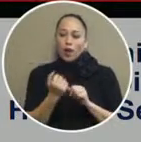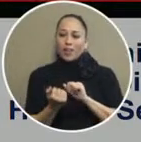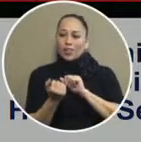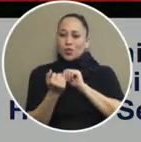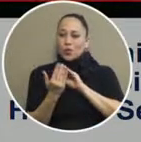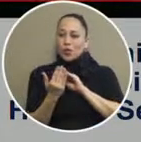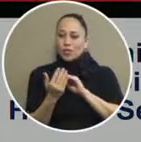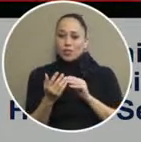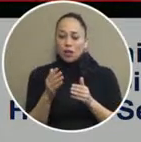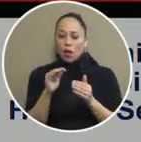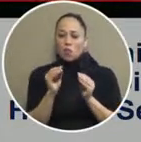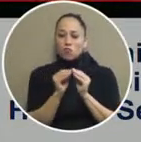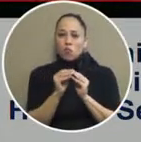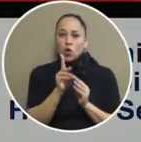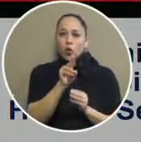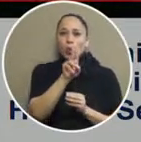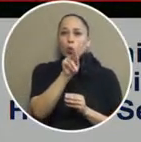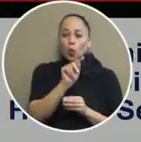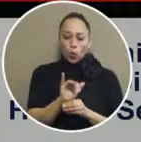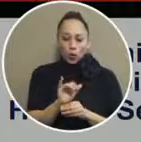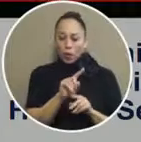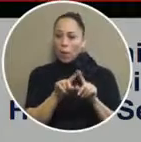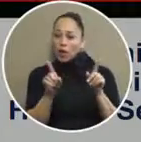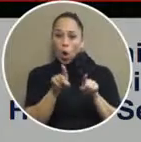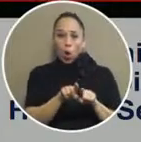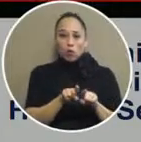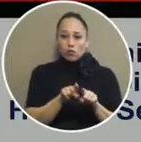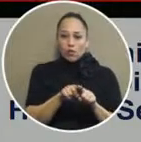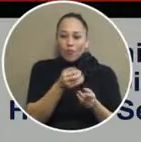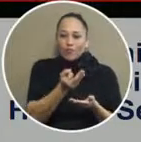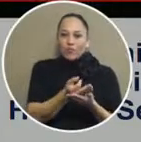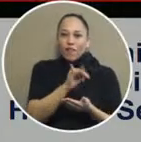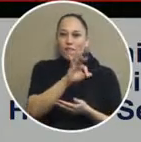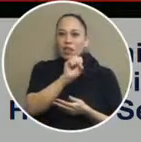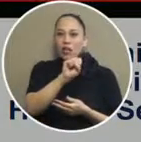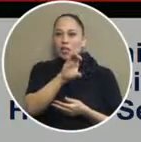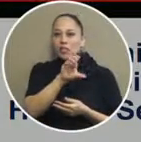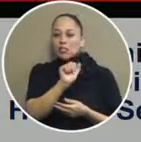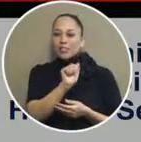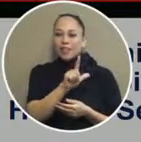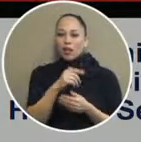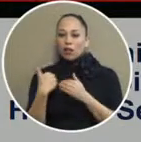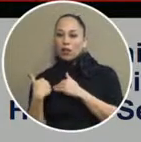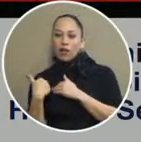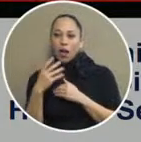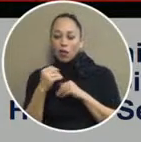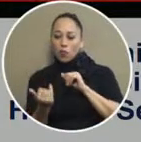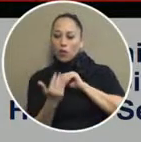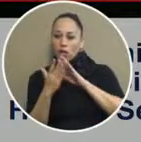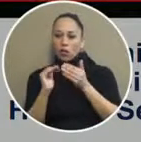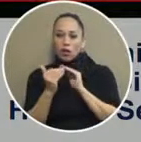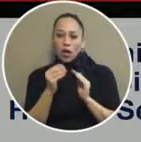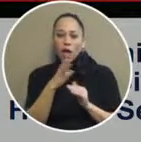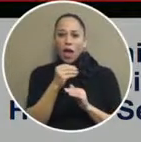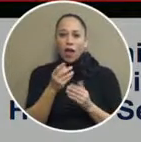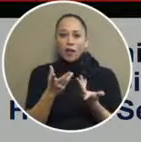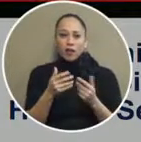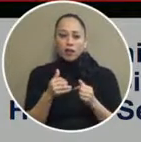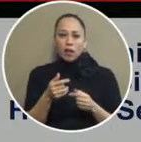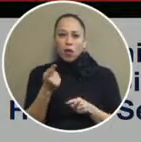addressing our moral duty, but also our fiscal responsibility and address the needs of the community in a comprehensive